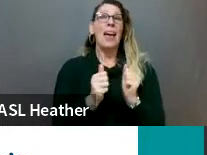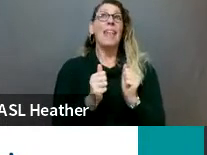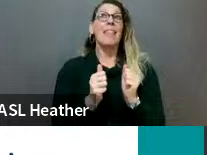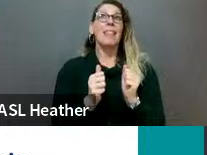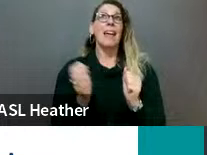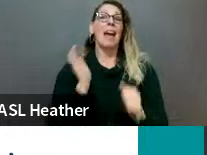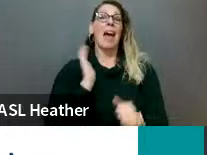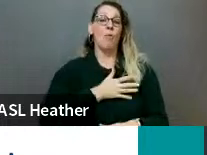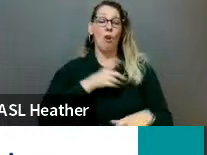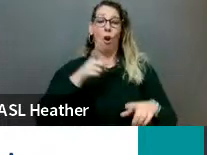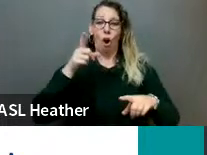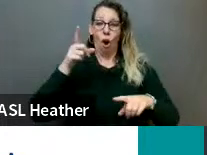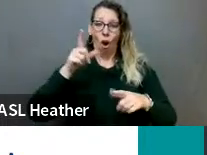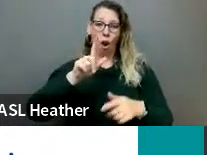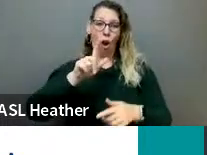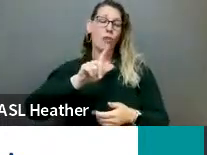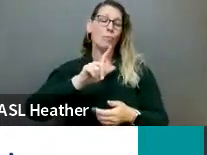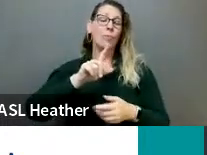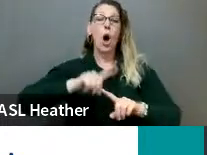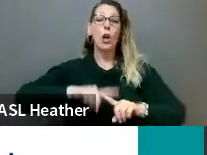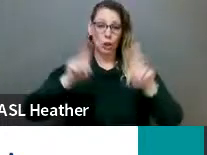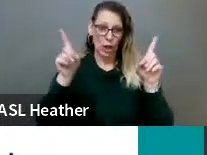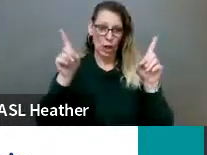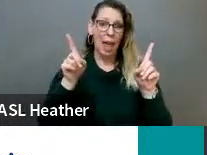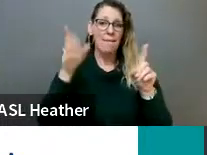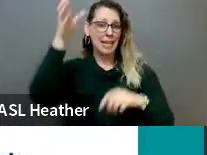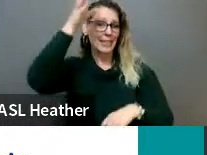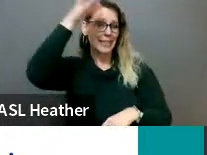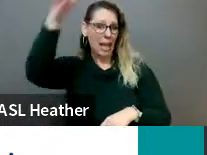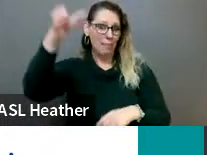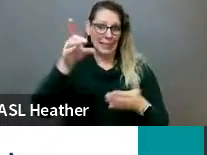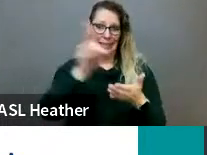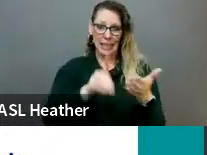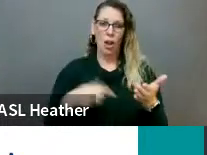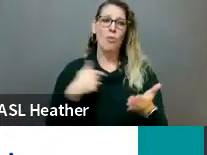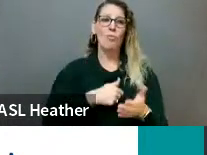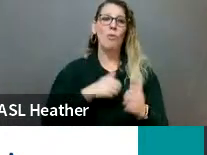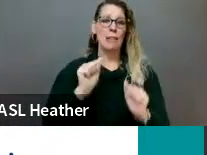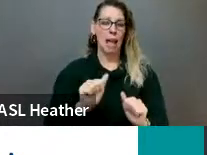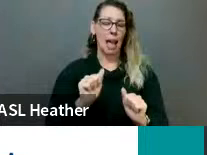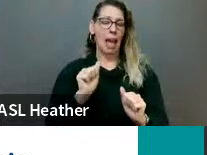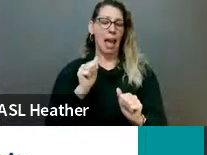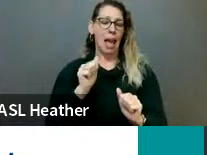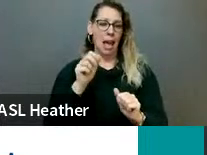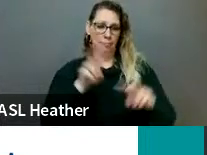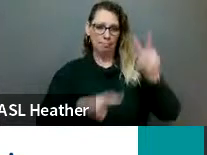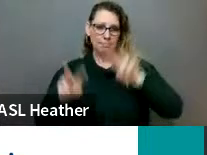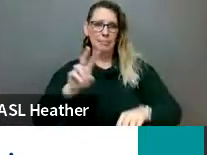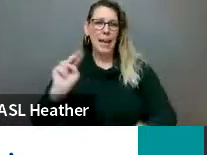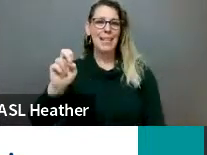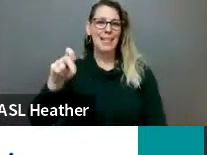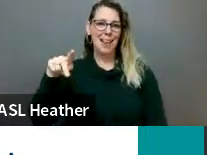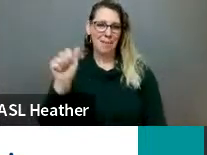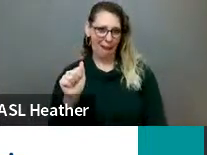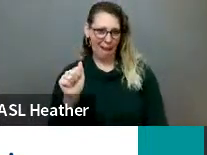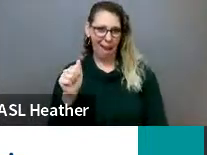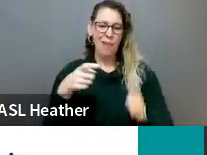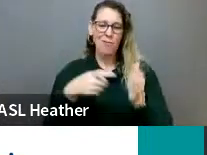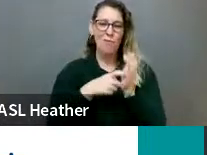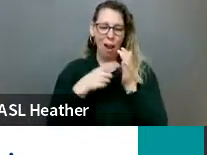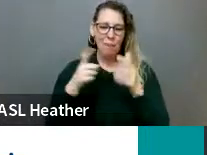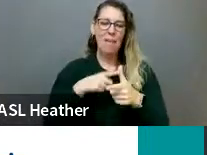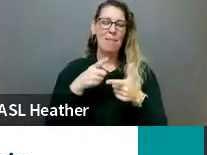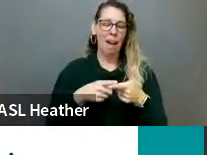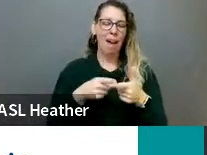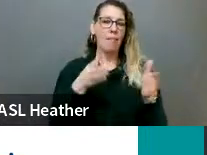alternatives conceptually designed, we can then jump into the specific NEPA requirements and follow the planning process to help the